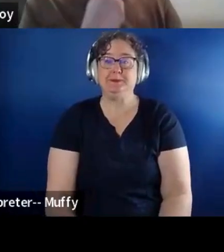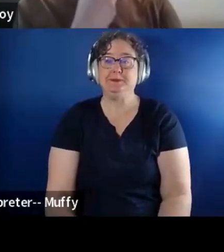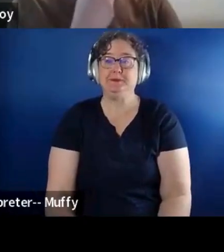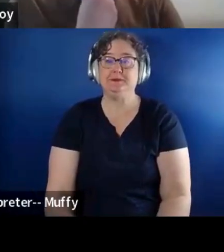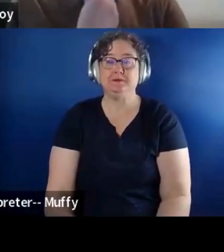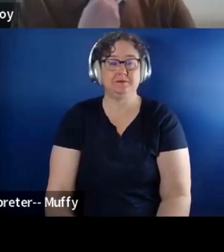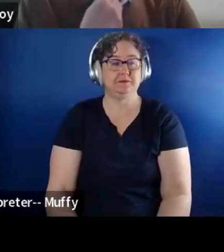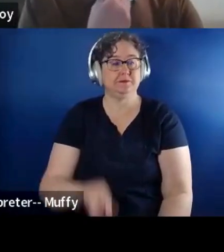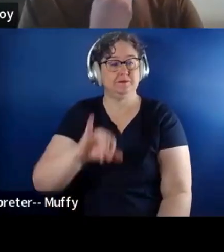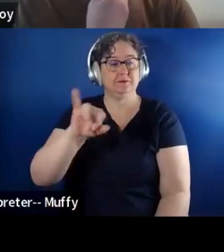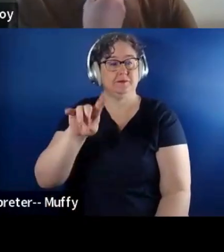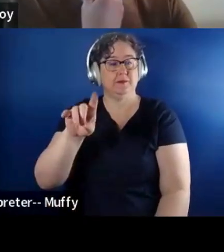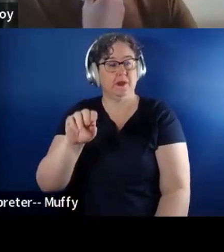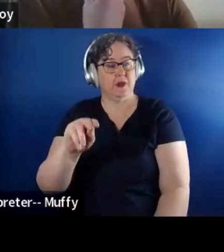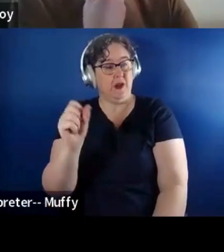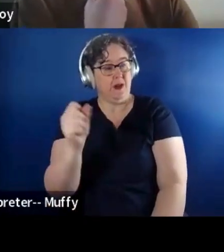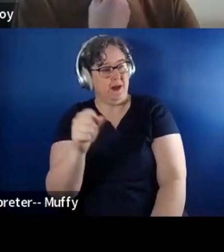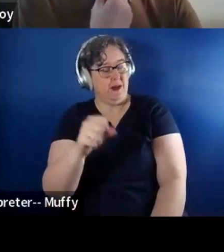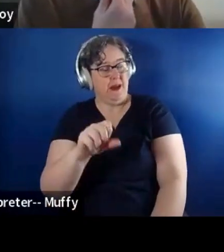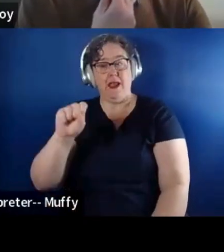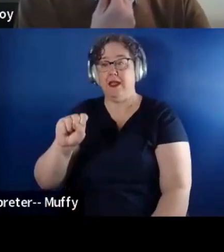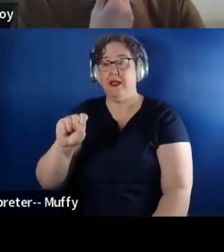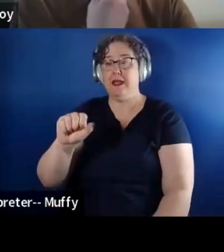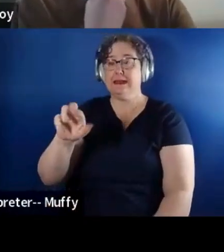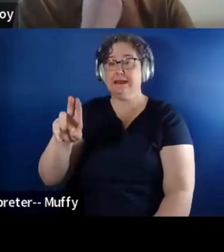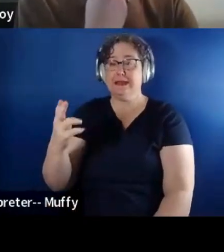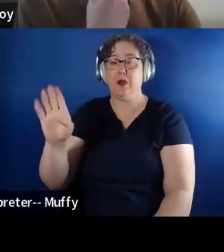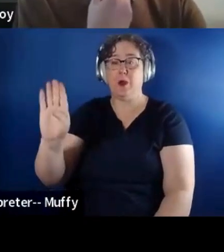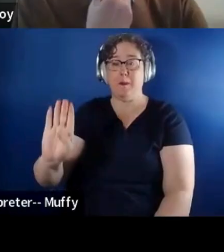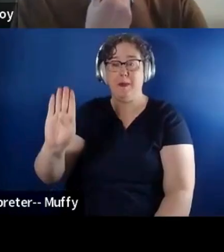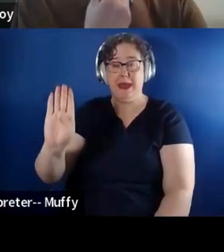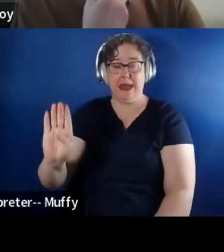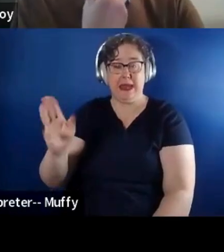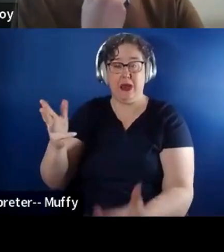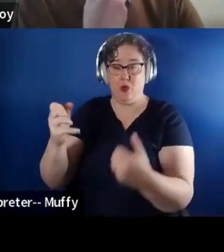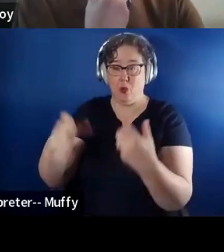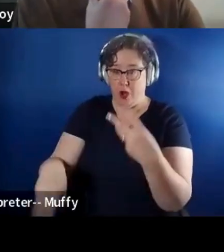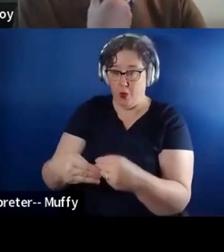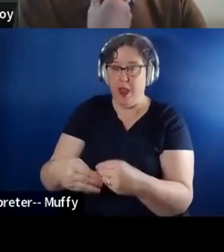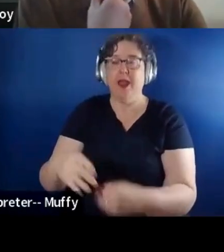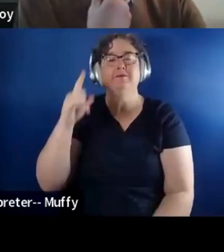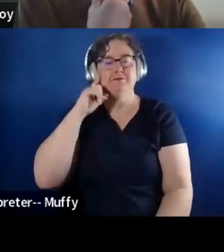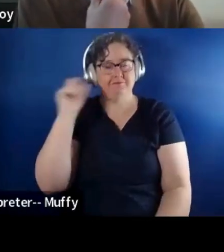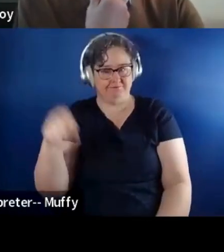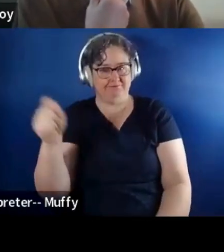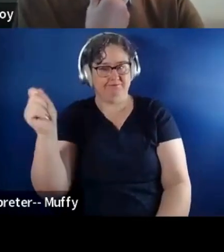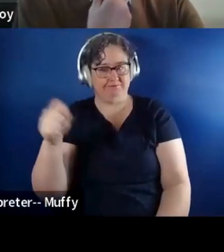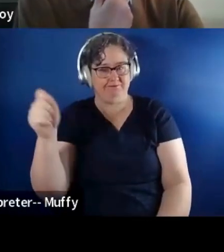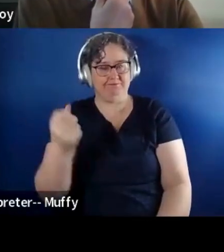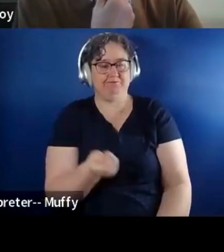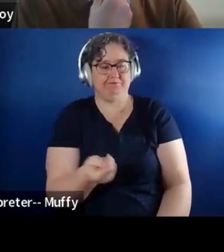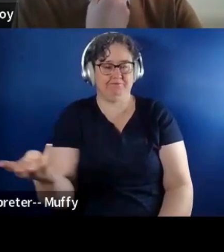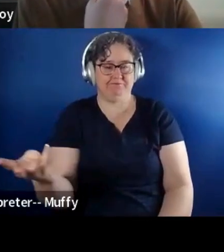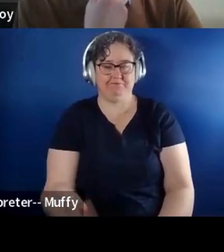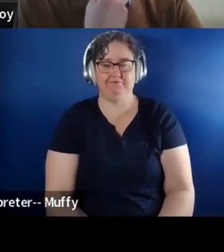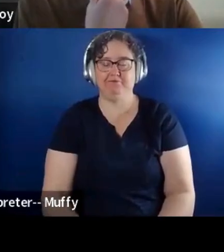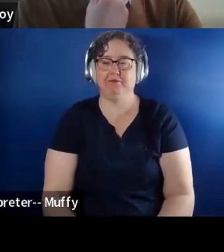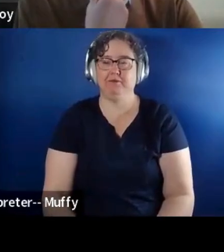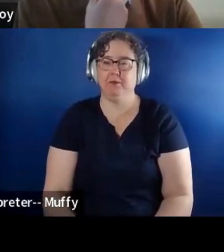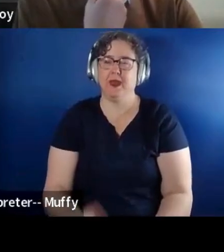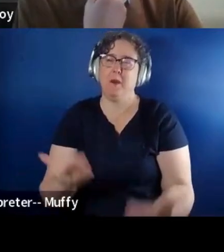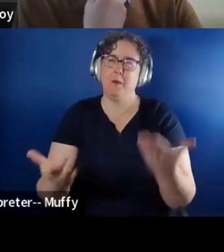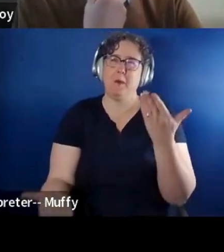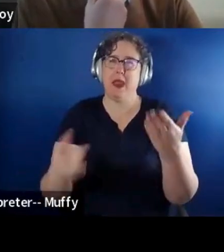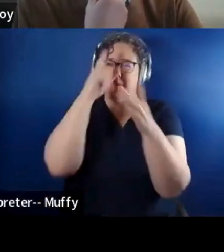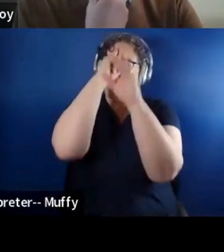Yeah, Sarah Bednar, do you want to add anything to that? I think a couple of things. Perhaps at a higher level, I'm